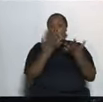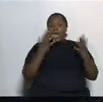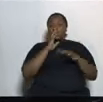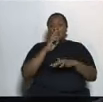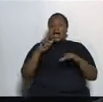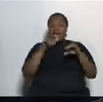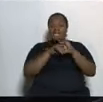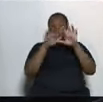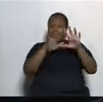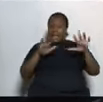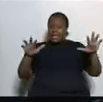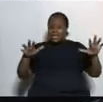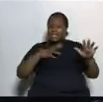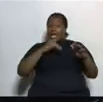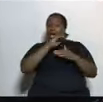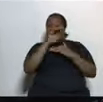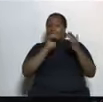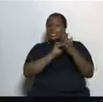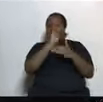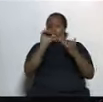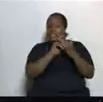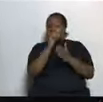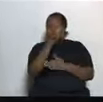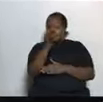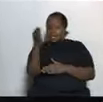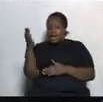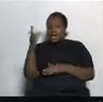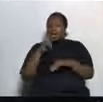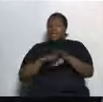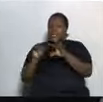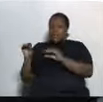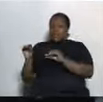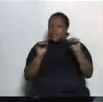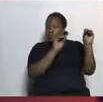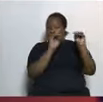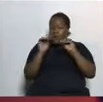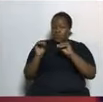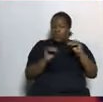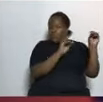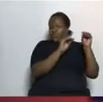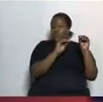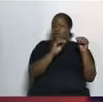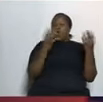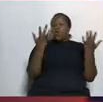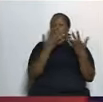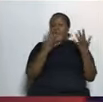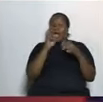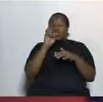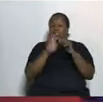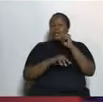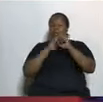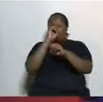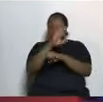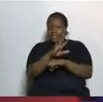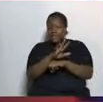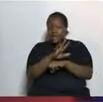your sights, katika vile vituo vyetu, as you come in that marketplace or that church, katika ile soko, ile